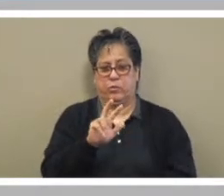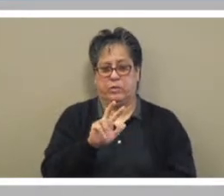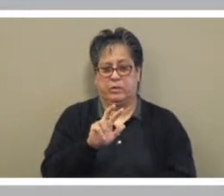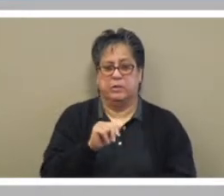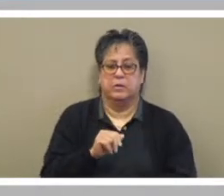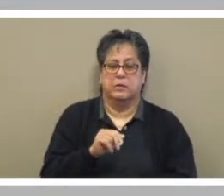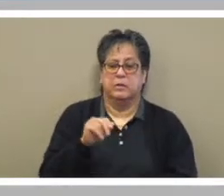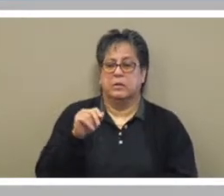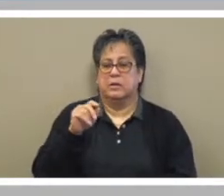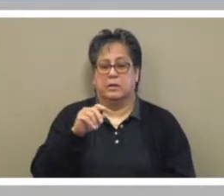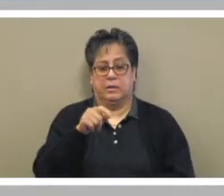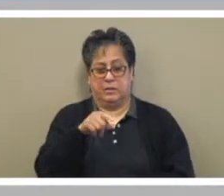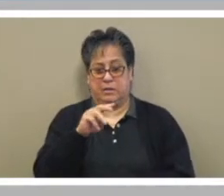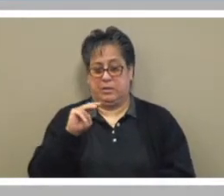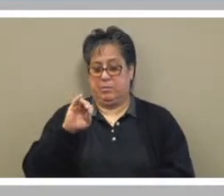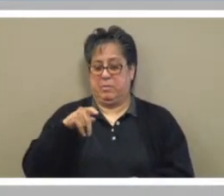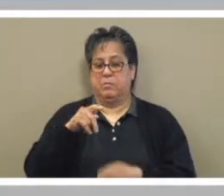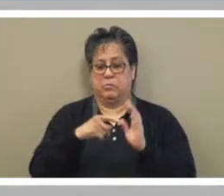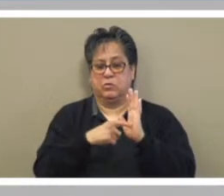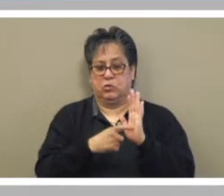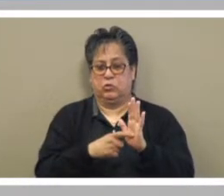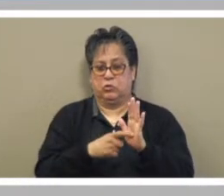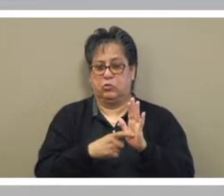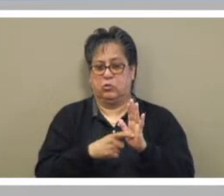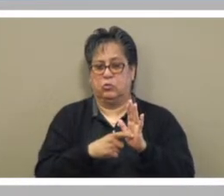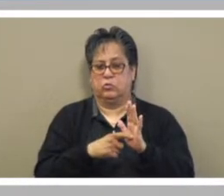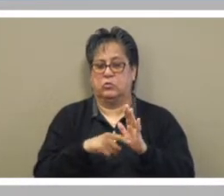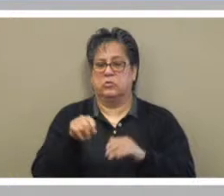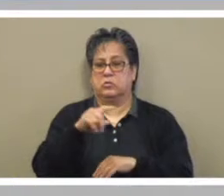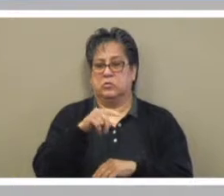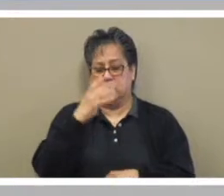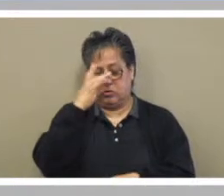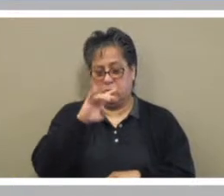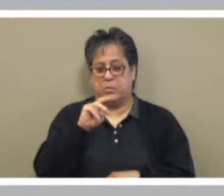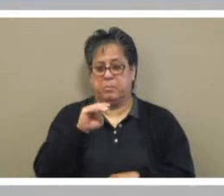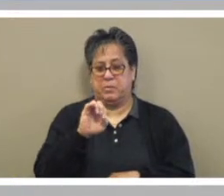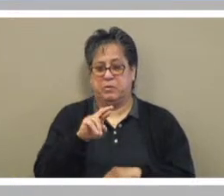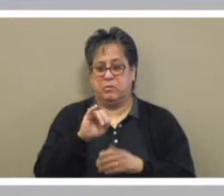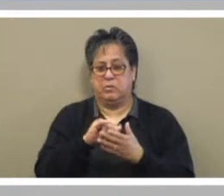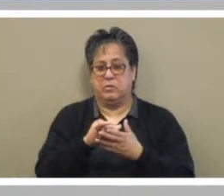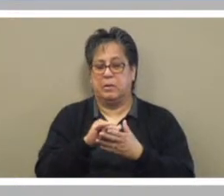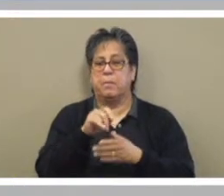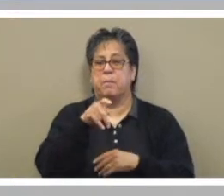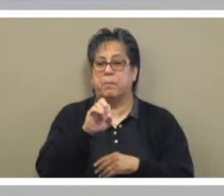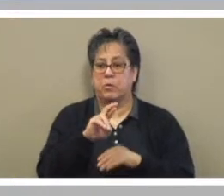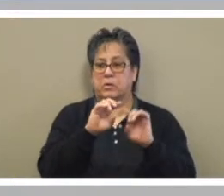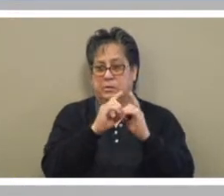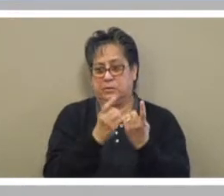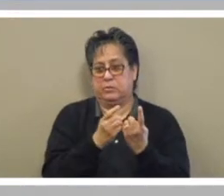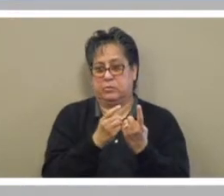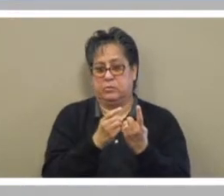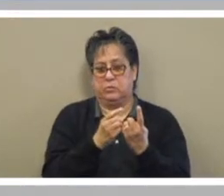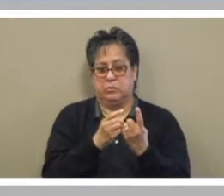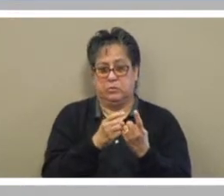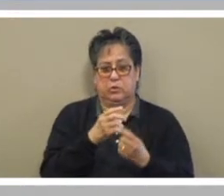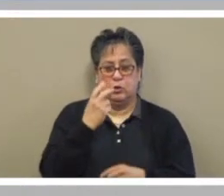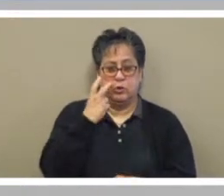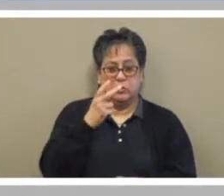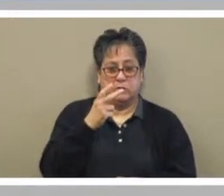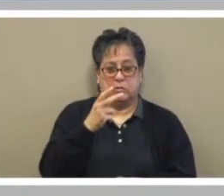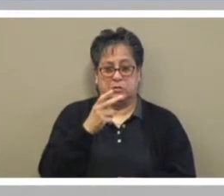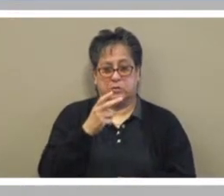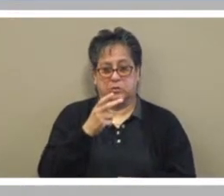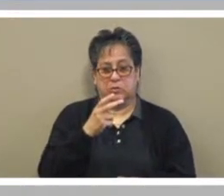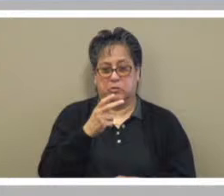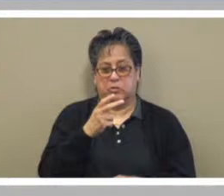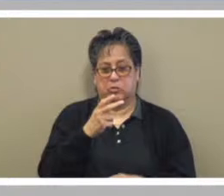this map shows a correlation of the smart meters installed per district. As you can see, the black areas, the